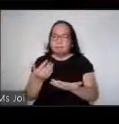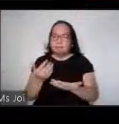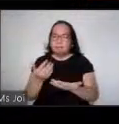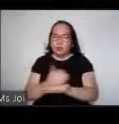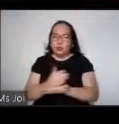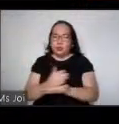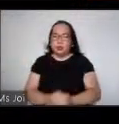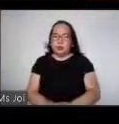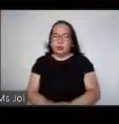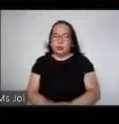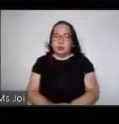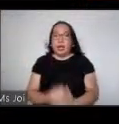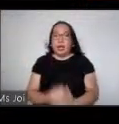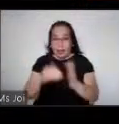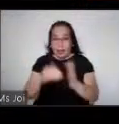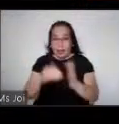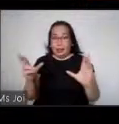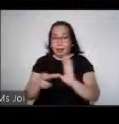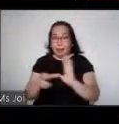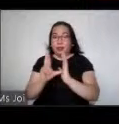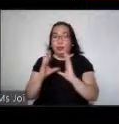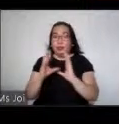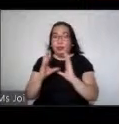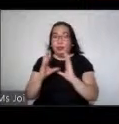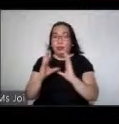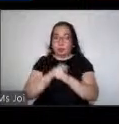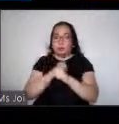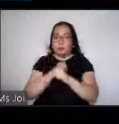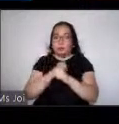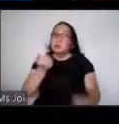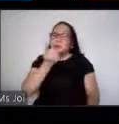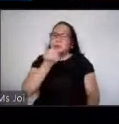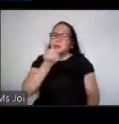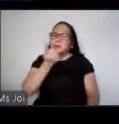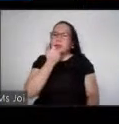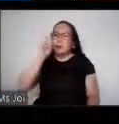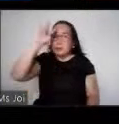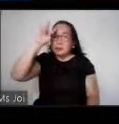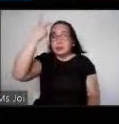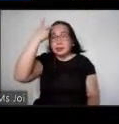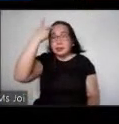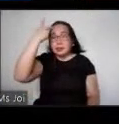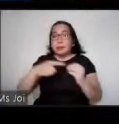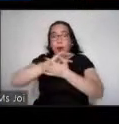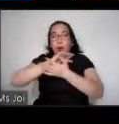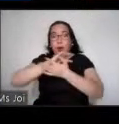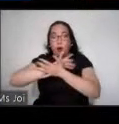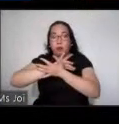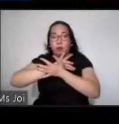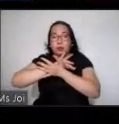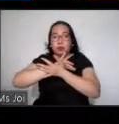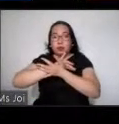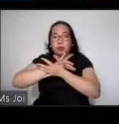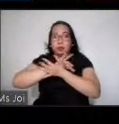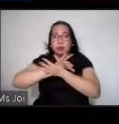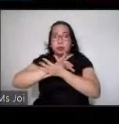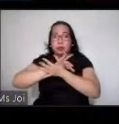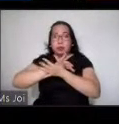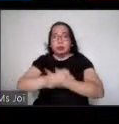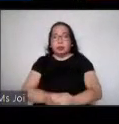lang, maling akala tungkol sa COVID-19 po natin mag-propagate ng